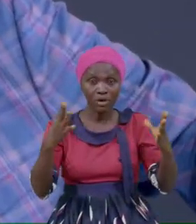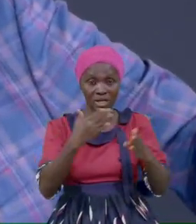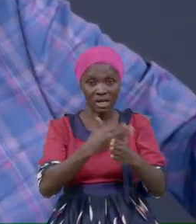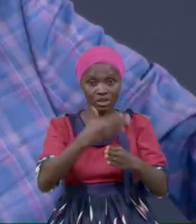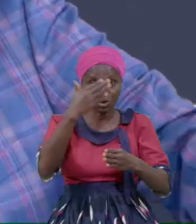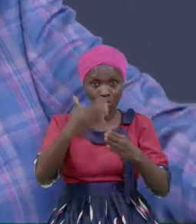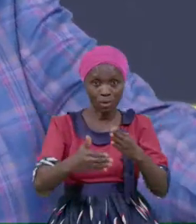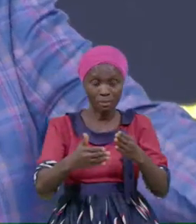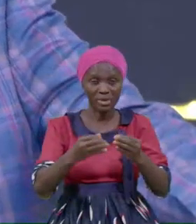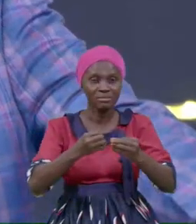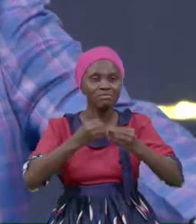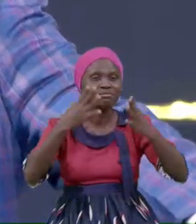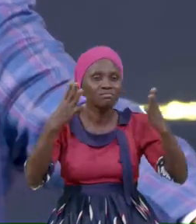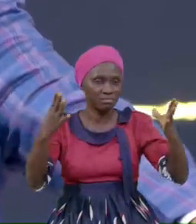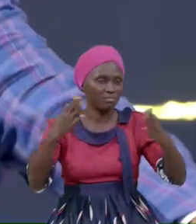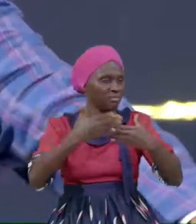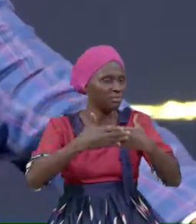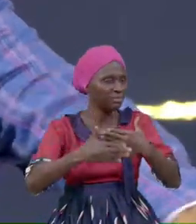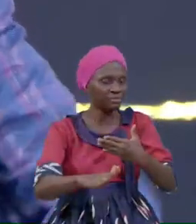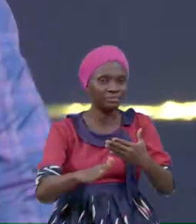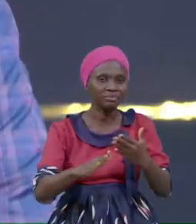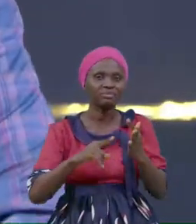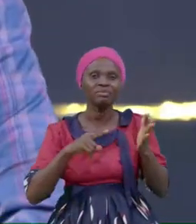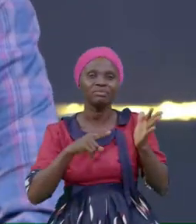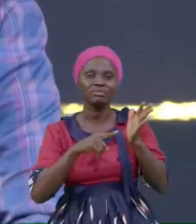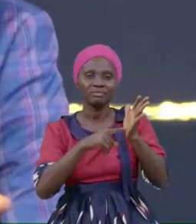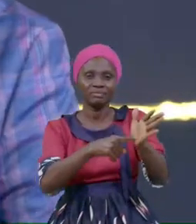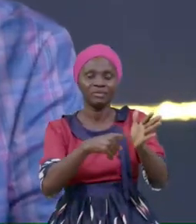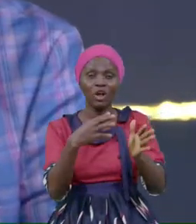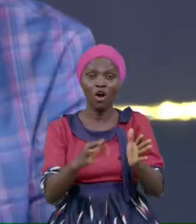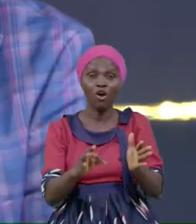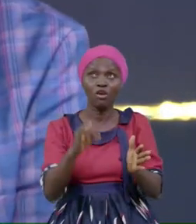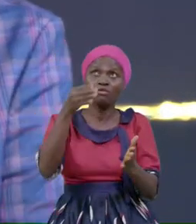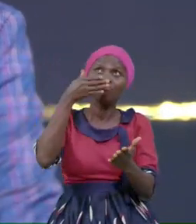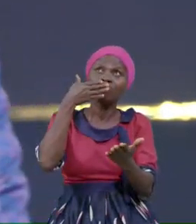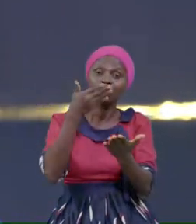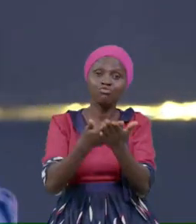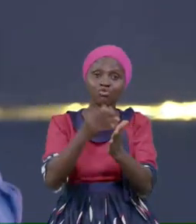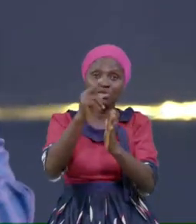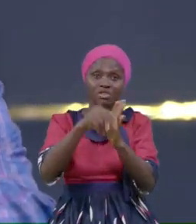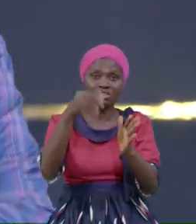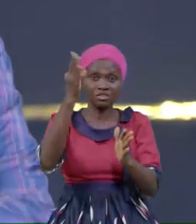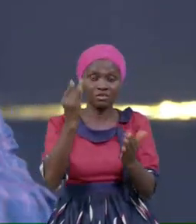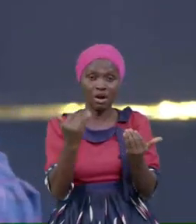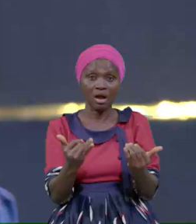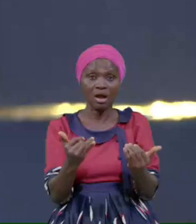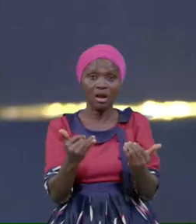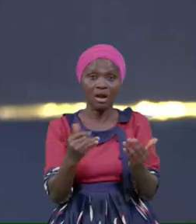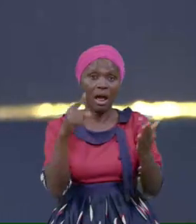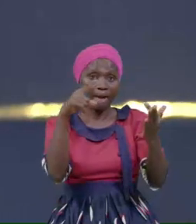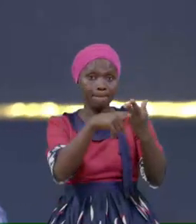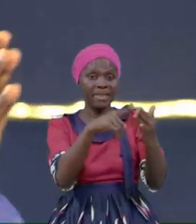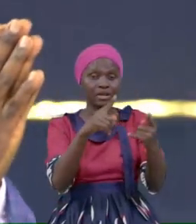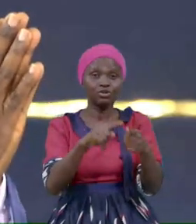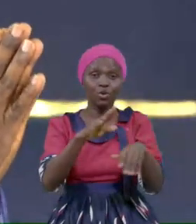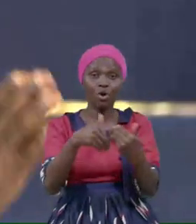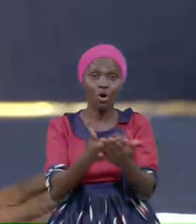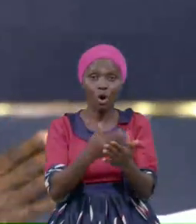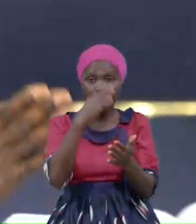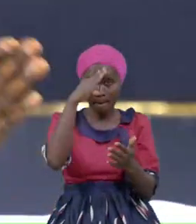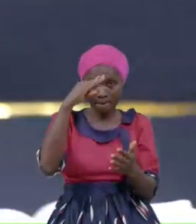exceeding manifestation of the goodness of God has now appeared unto all men. And